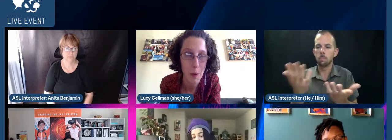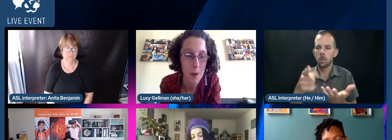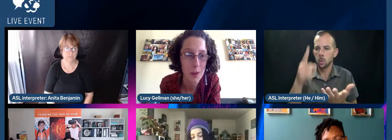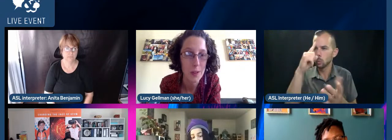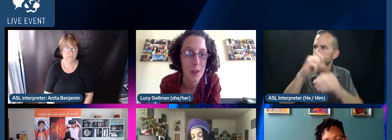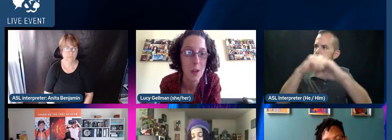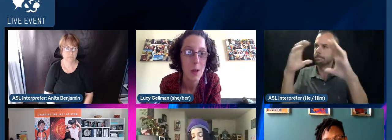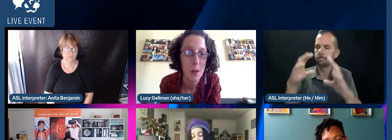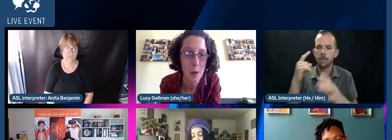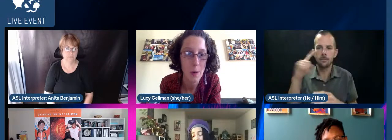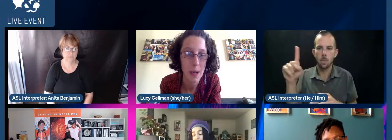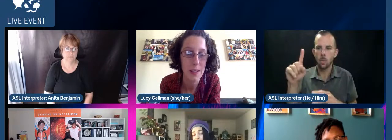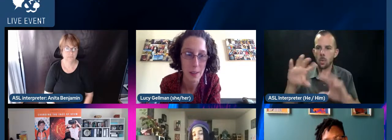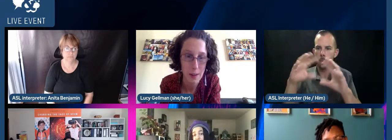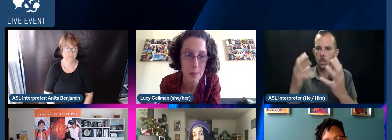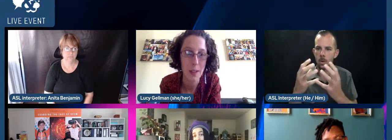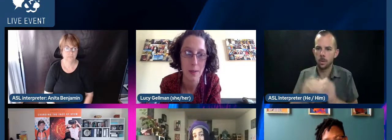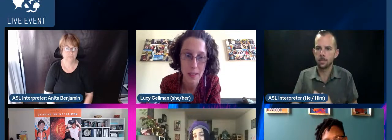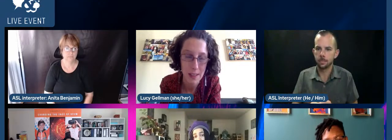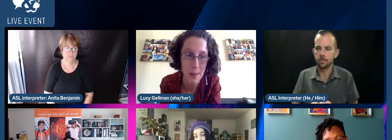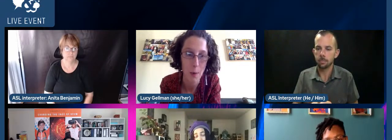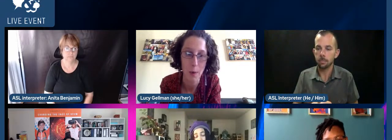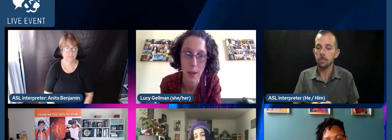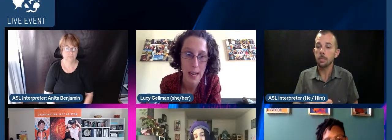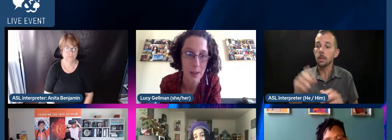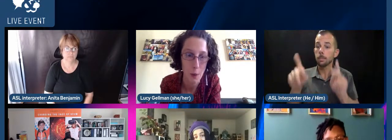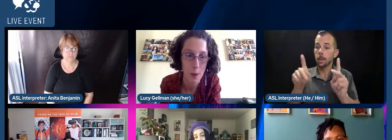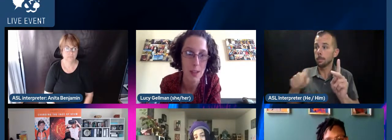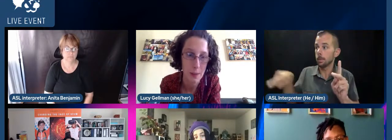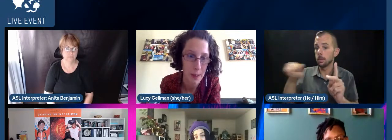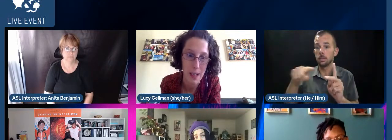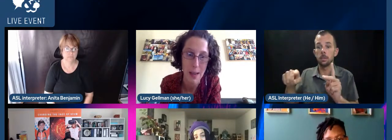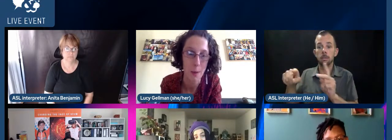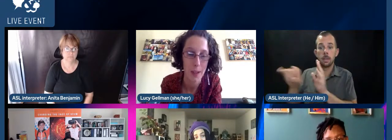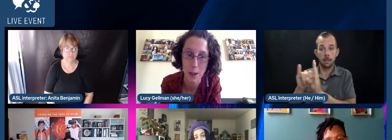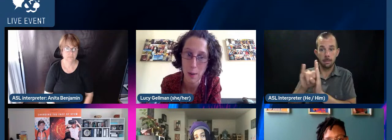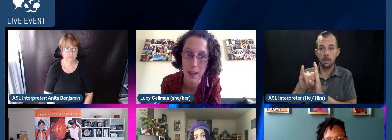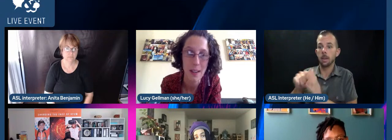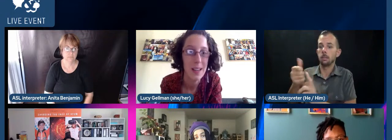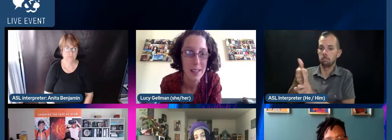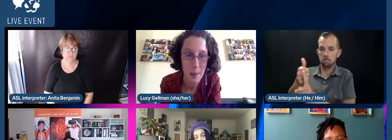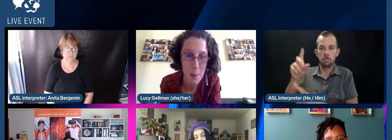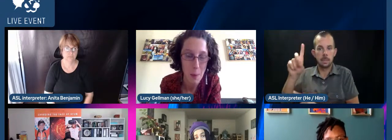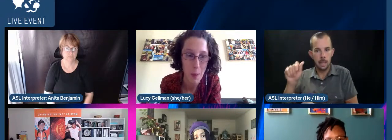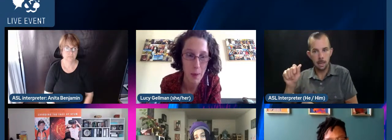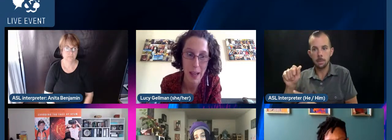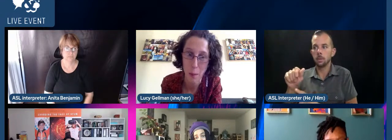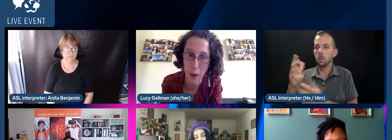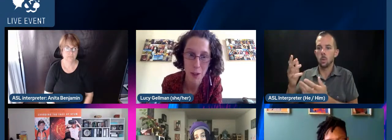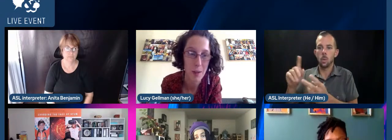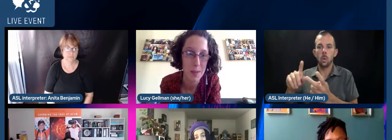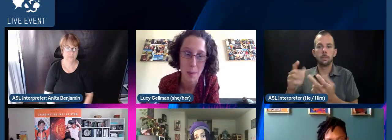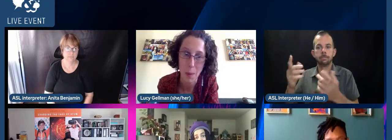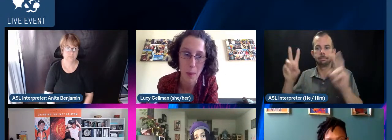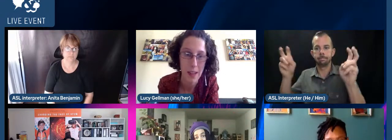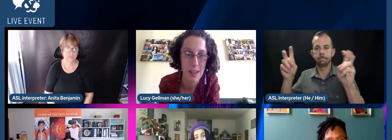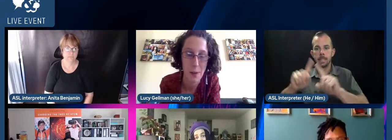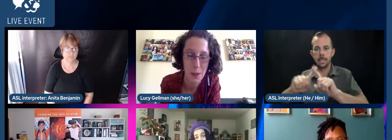for folks who consider themselves disabled and or differently abled? I know that some people like